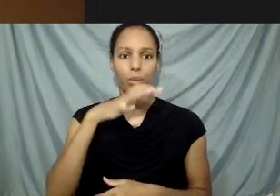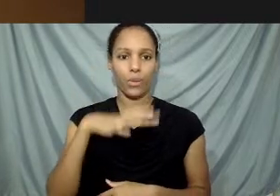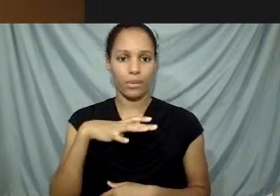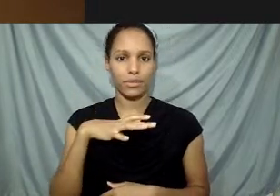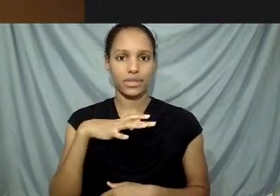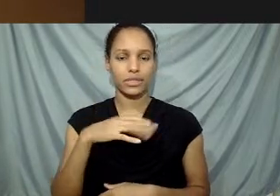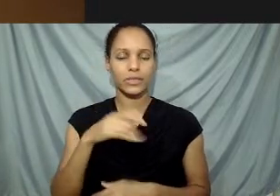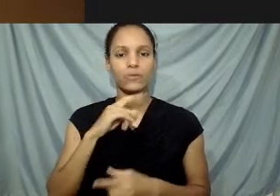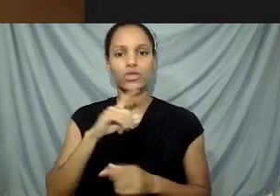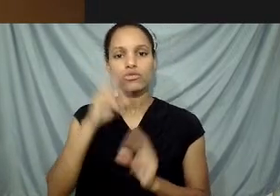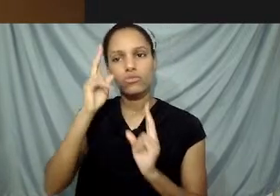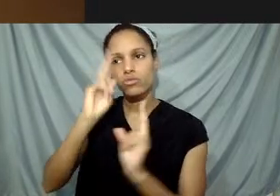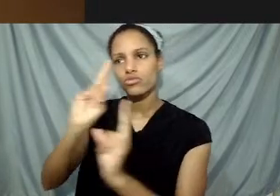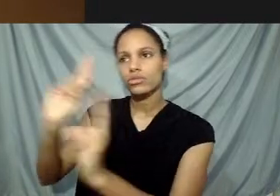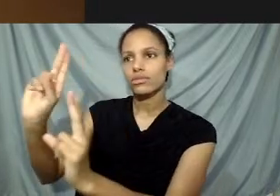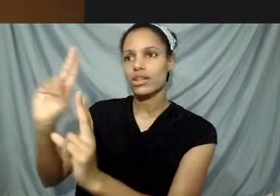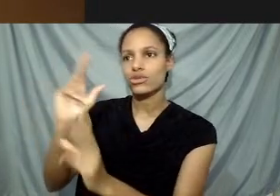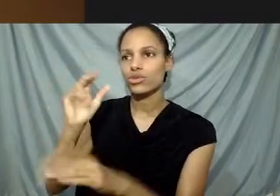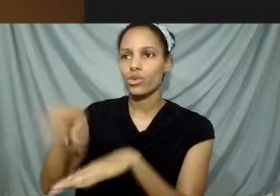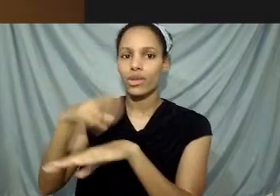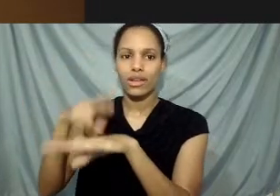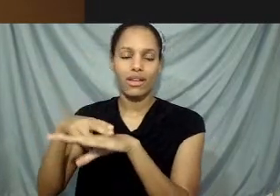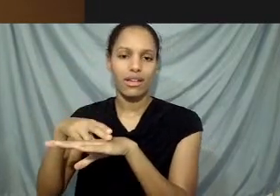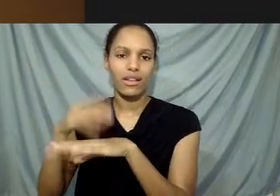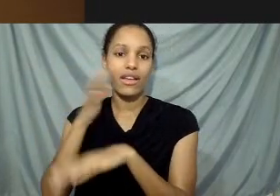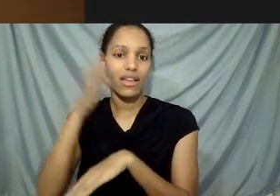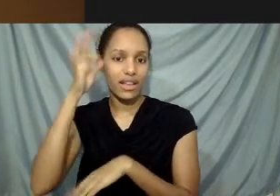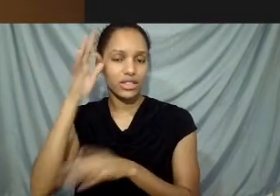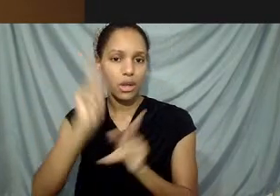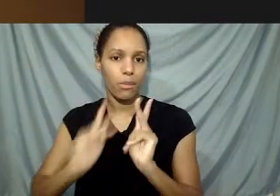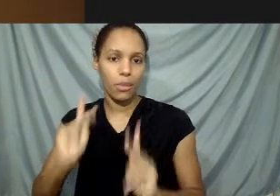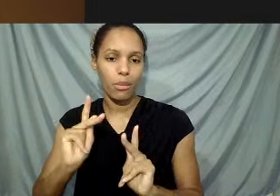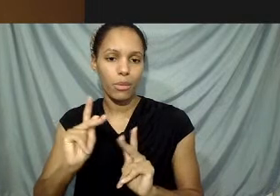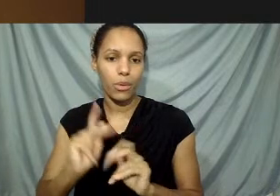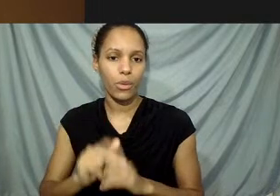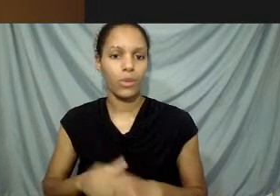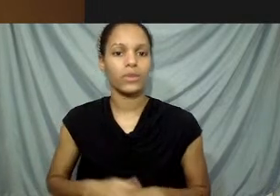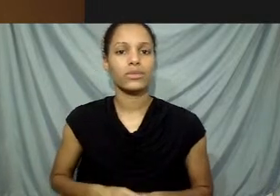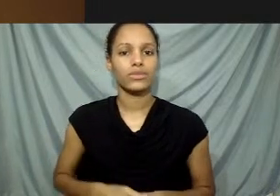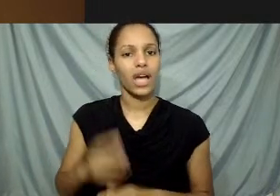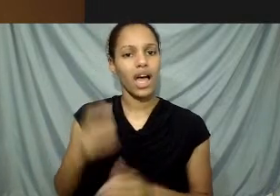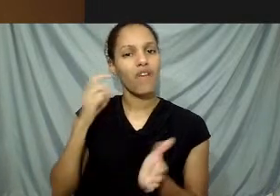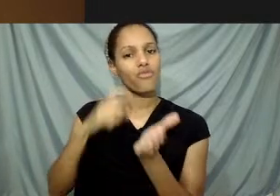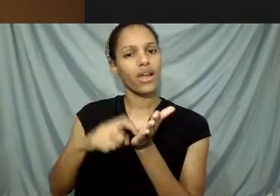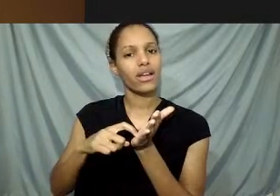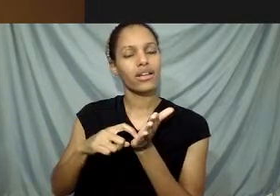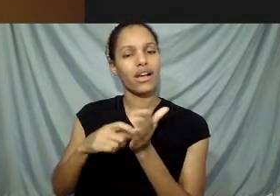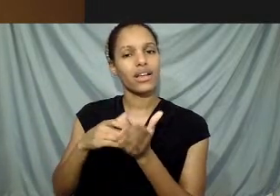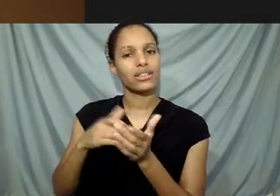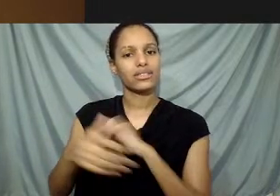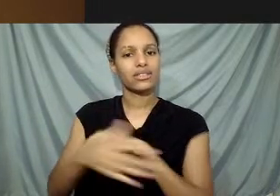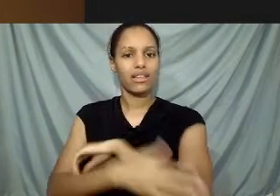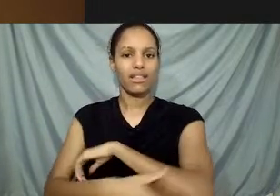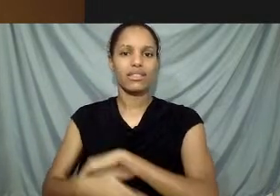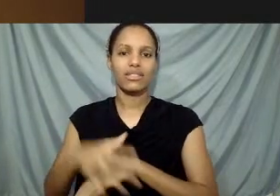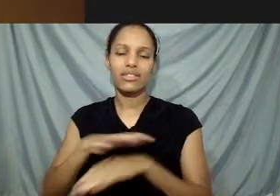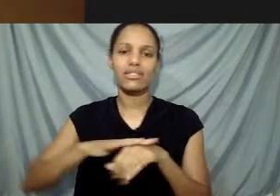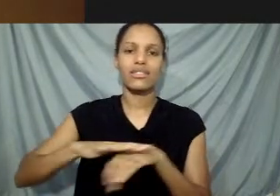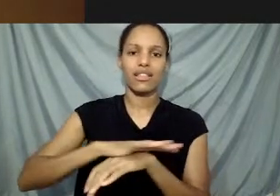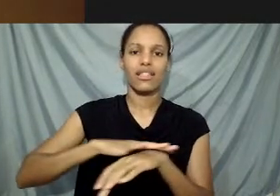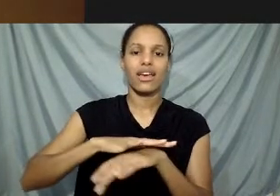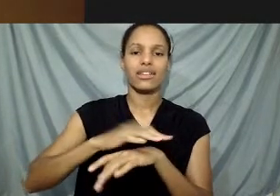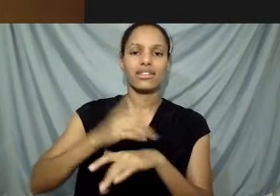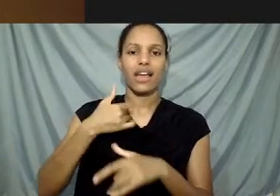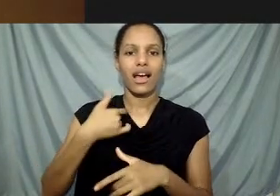to the Native people, I acknowledge that I live on the stolen land of the indigenous Lenape, now known as Montclair, New